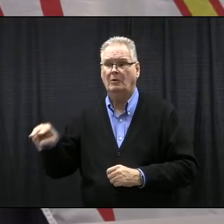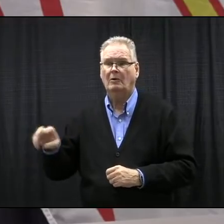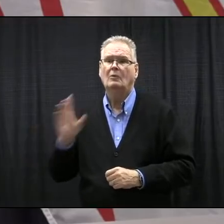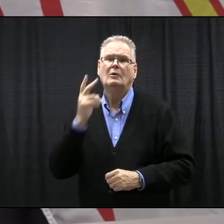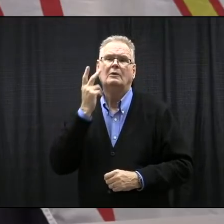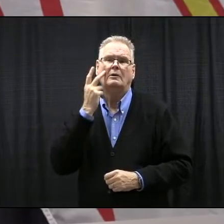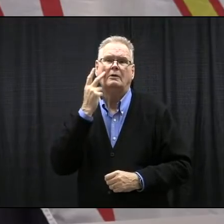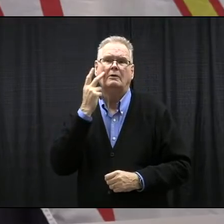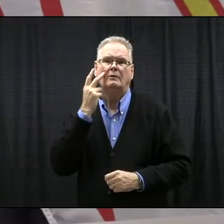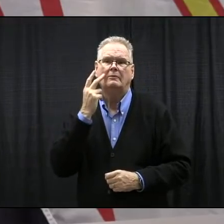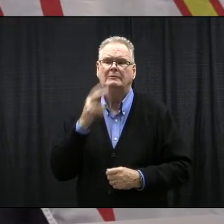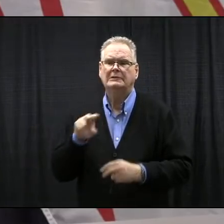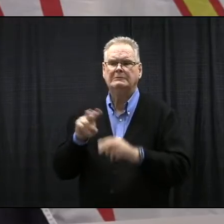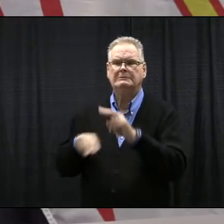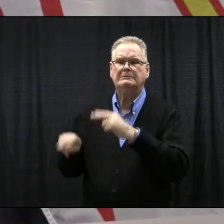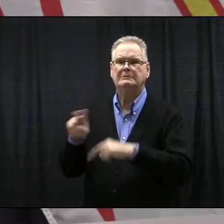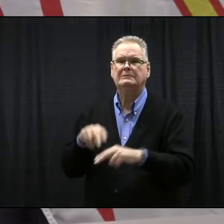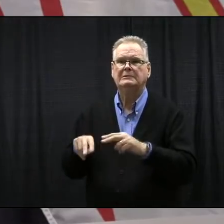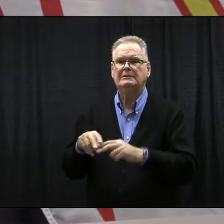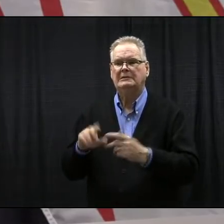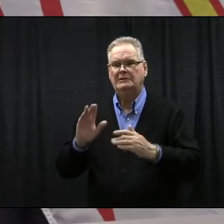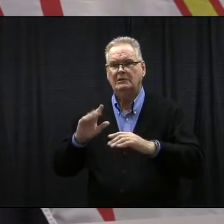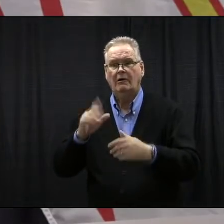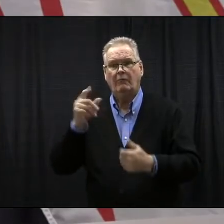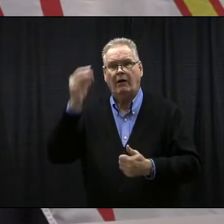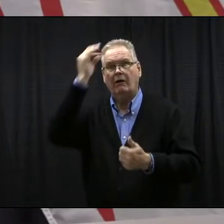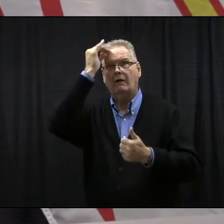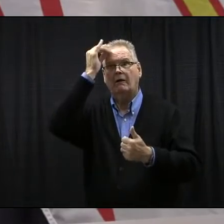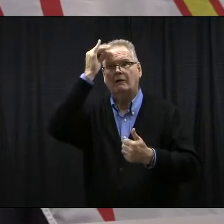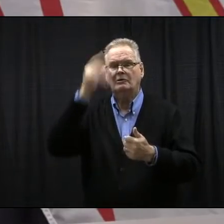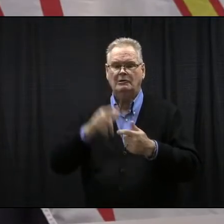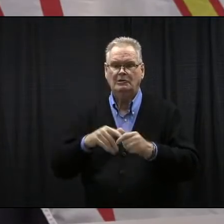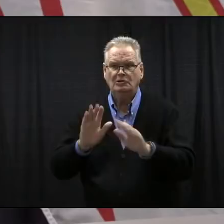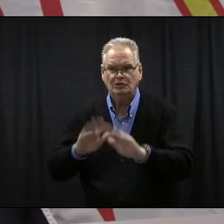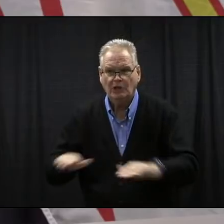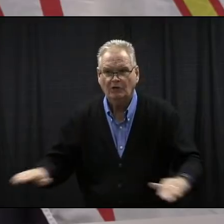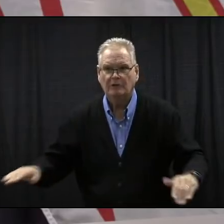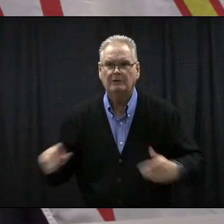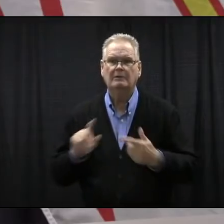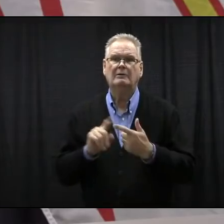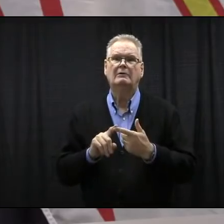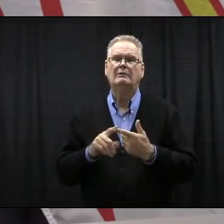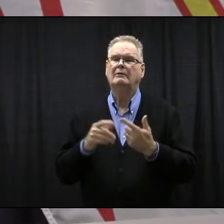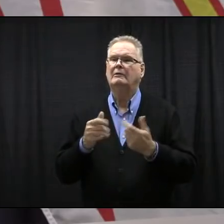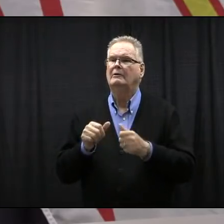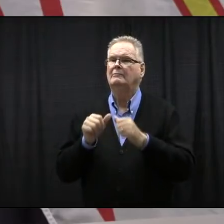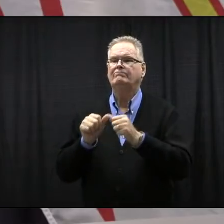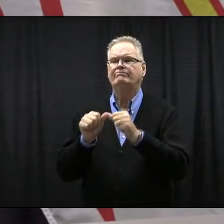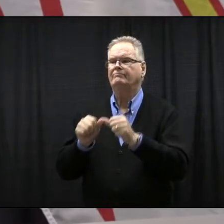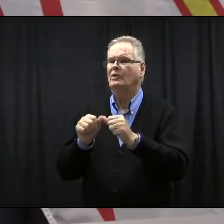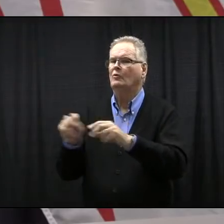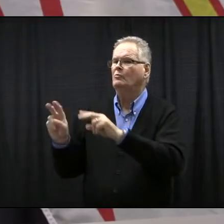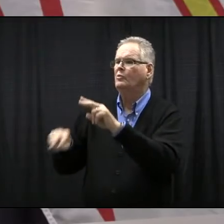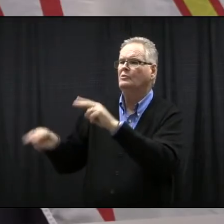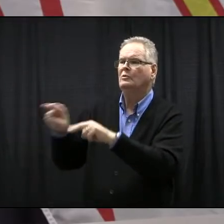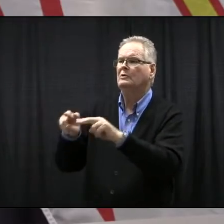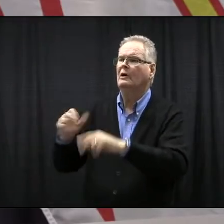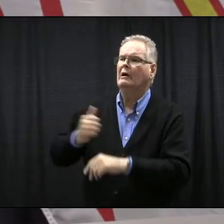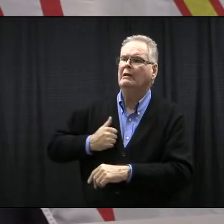take into consideration when we're making these decisions. So we're certainly watching what's happening elsewhere in the country very closely.